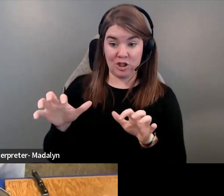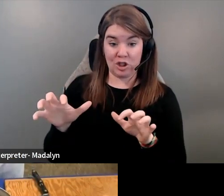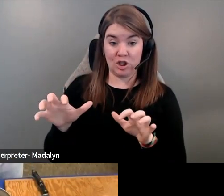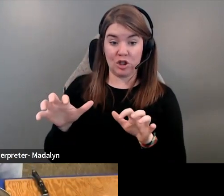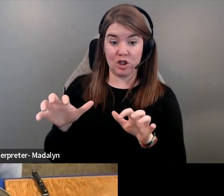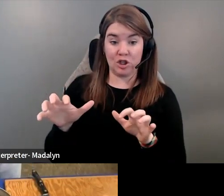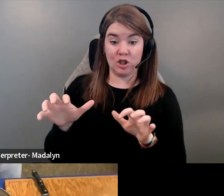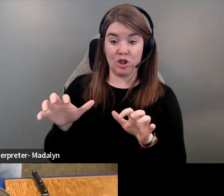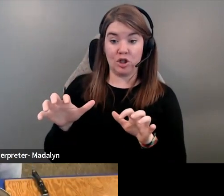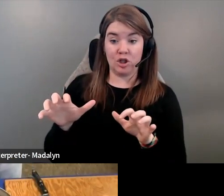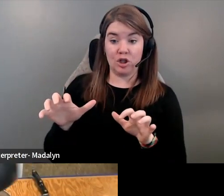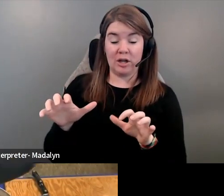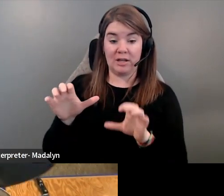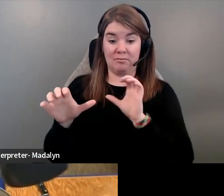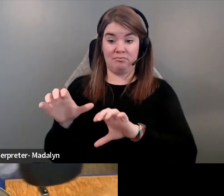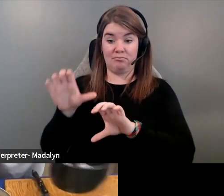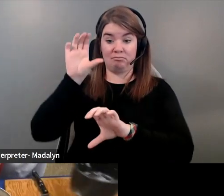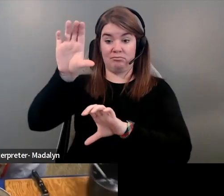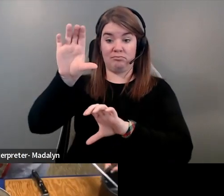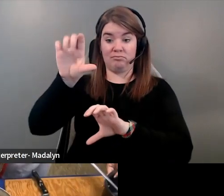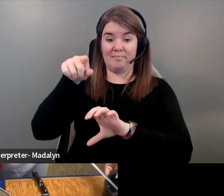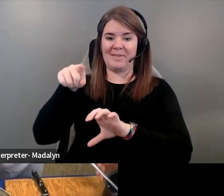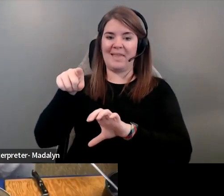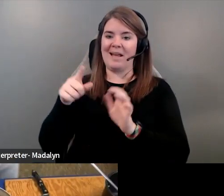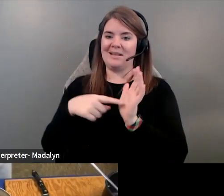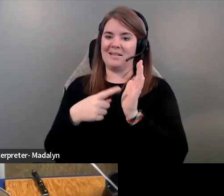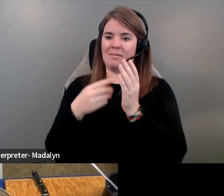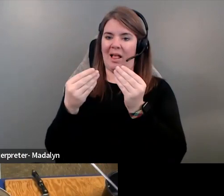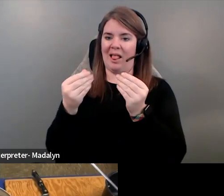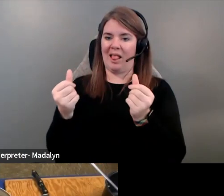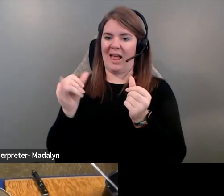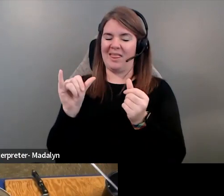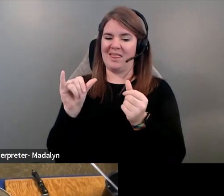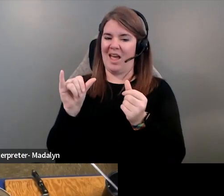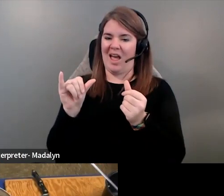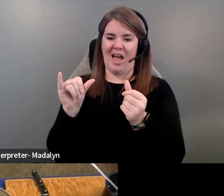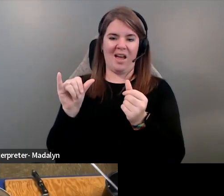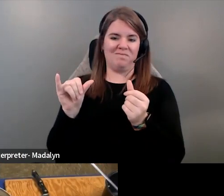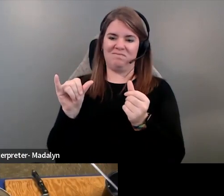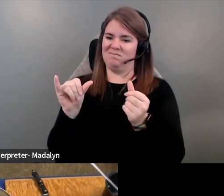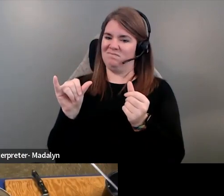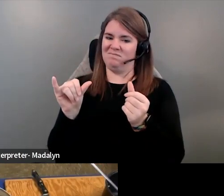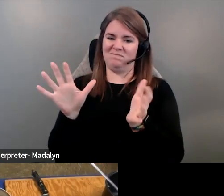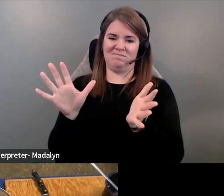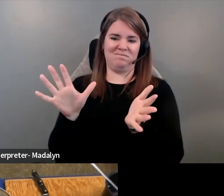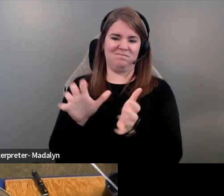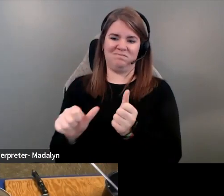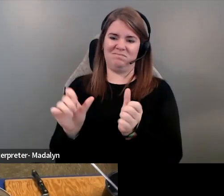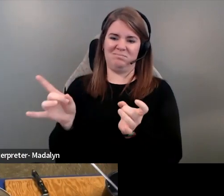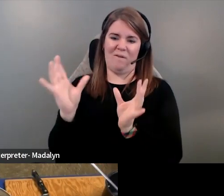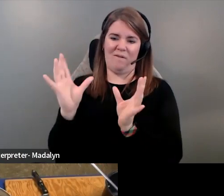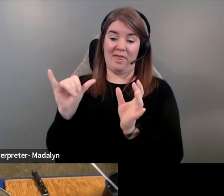your fridge, because it tends to defrost, and that's what ruins bread in a freezer, is that defrost cycle.